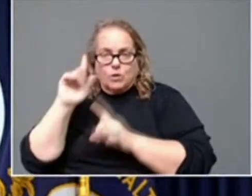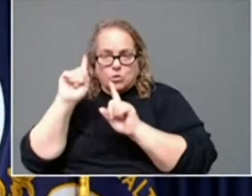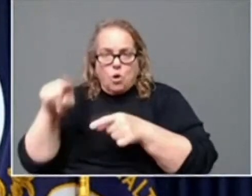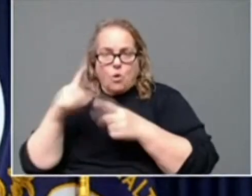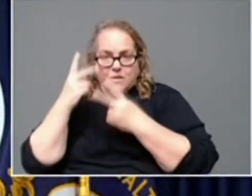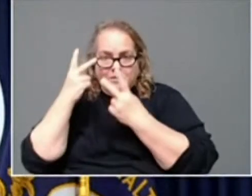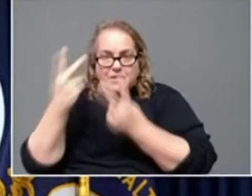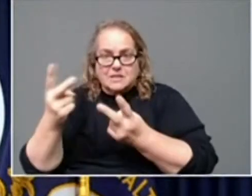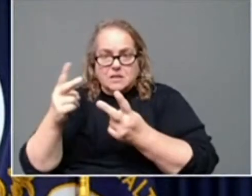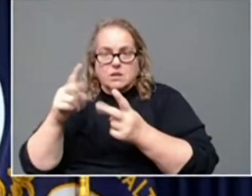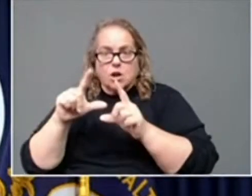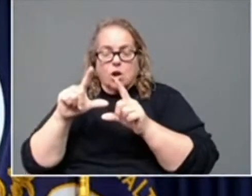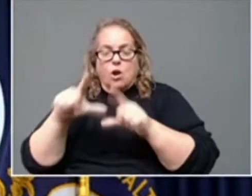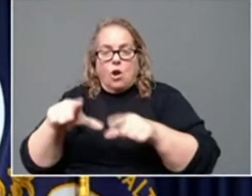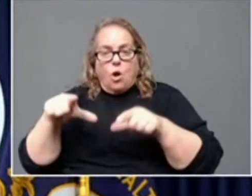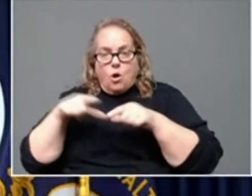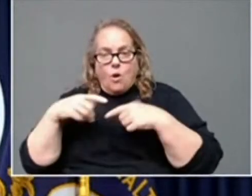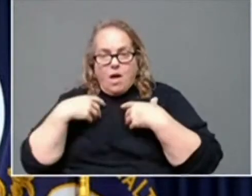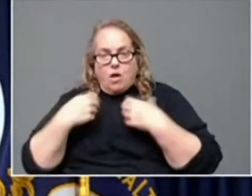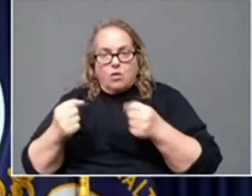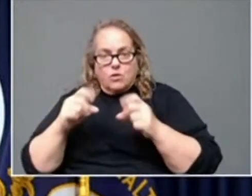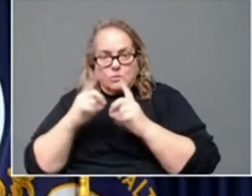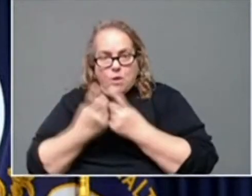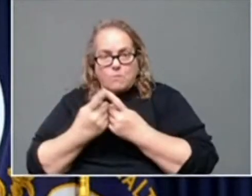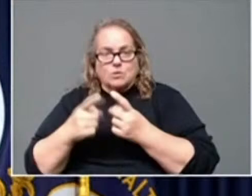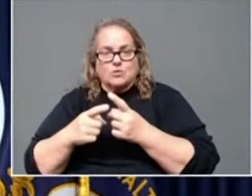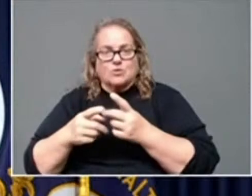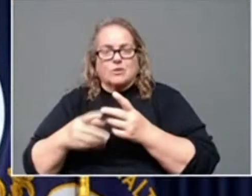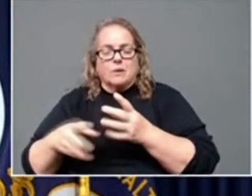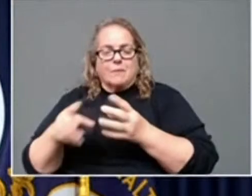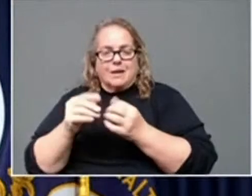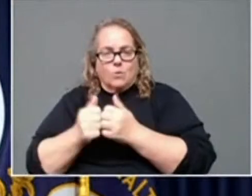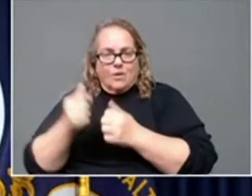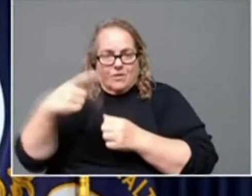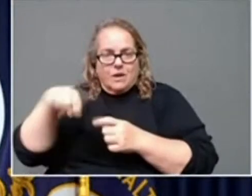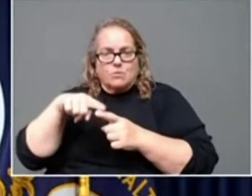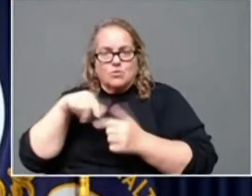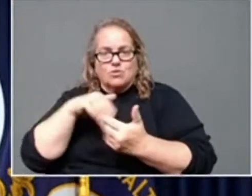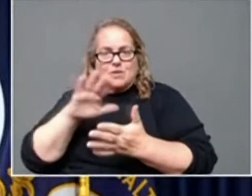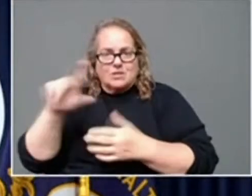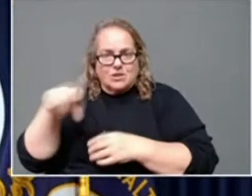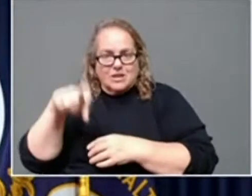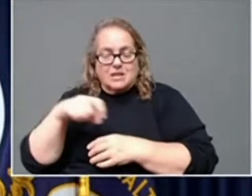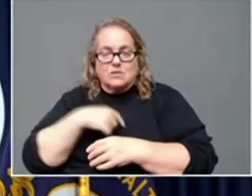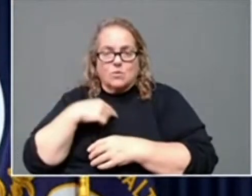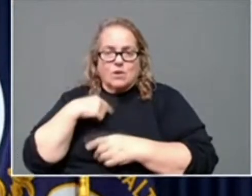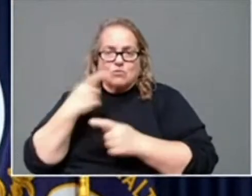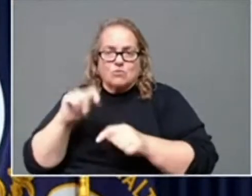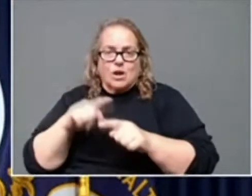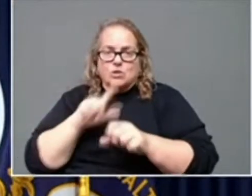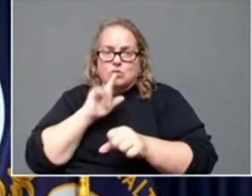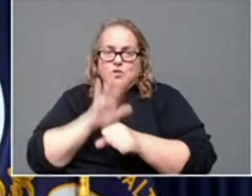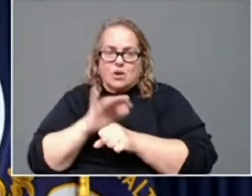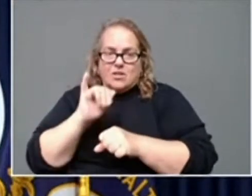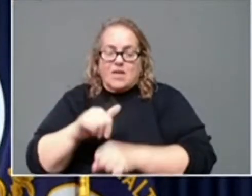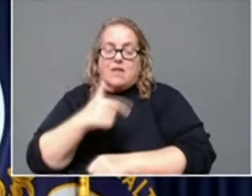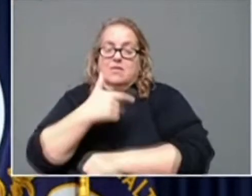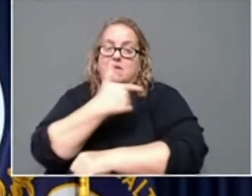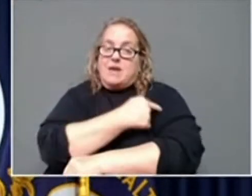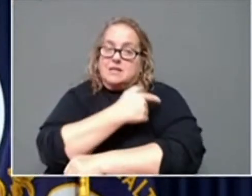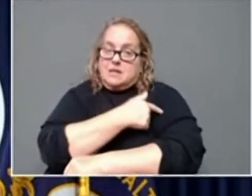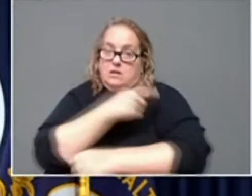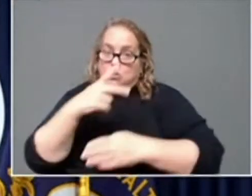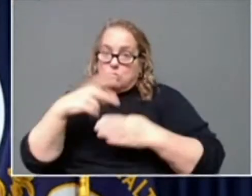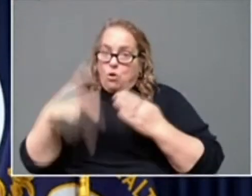local health departments to meet with them to address their needs. We are ensuring that the vaccination program is not